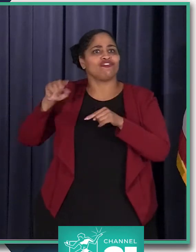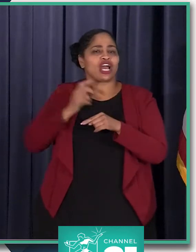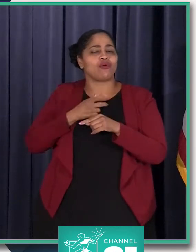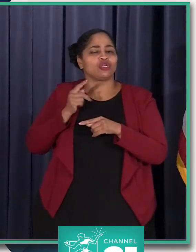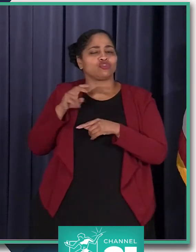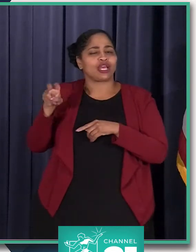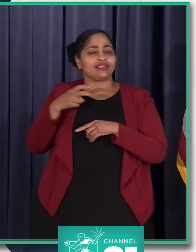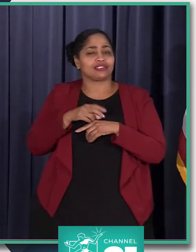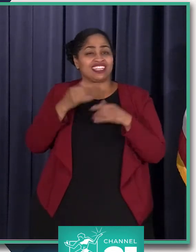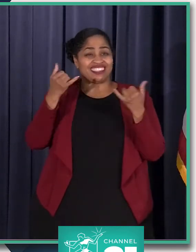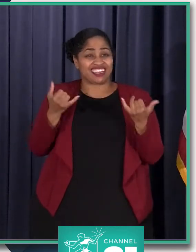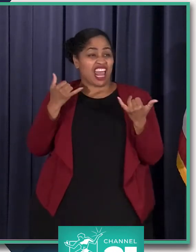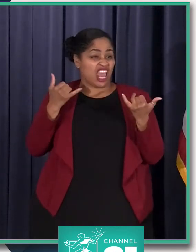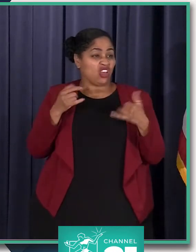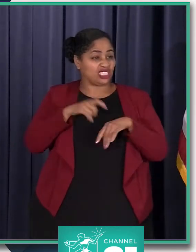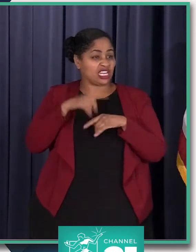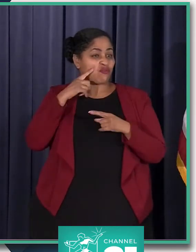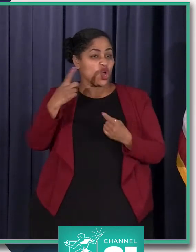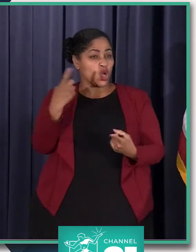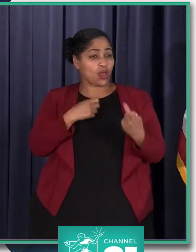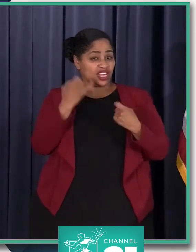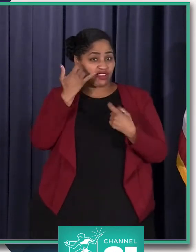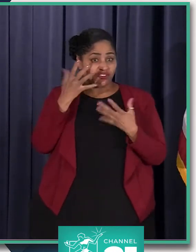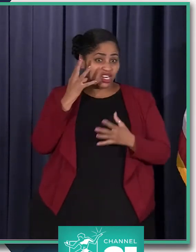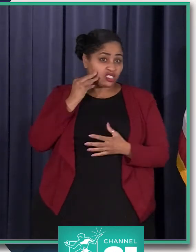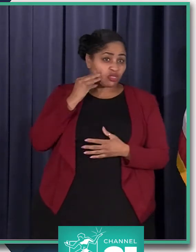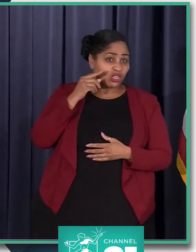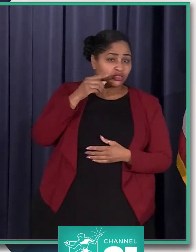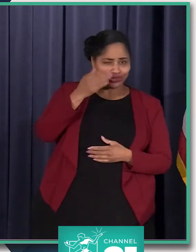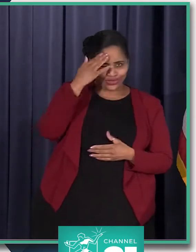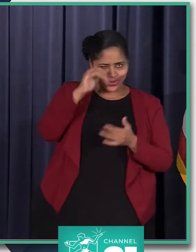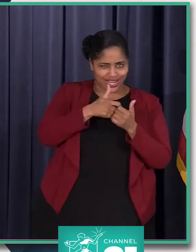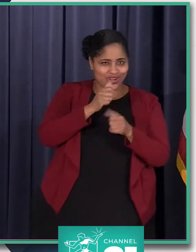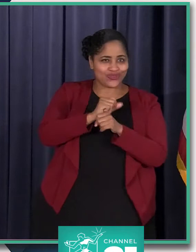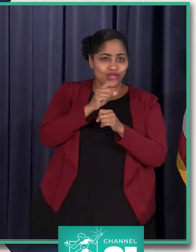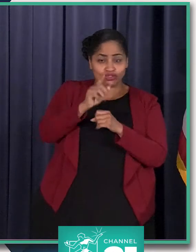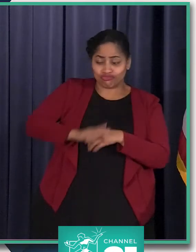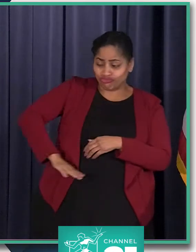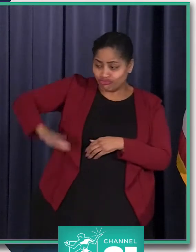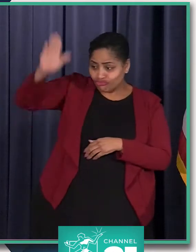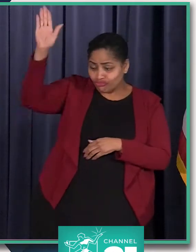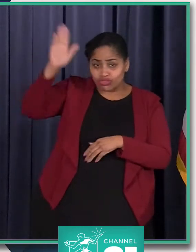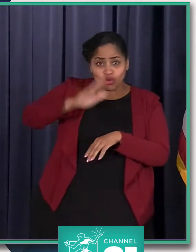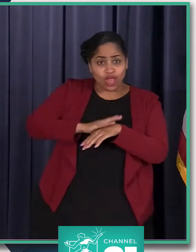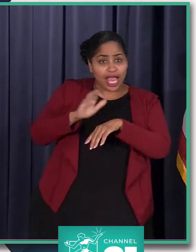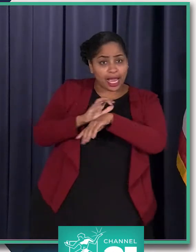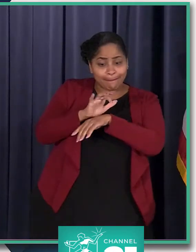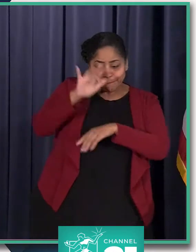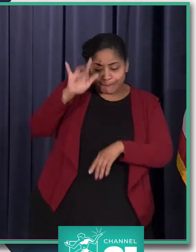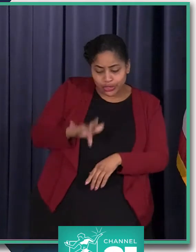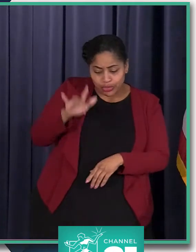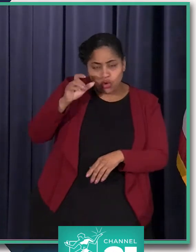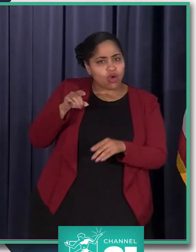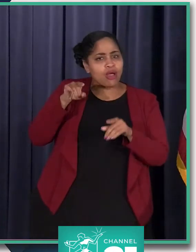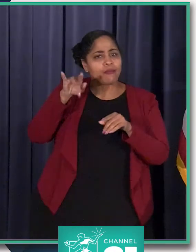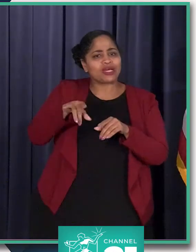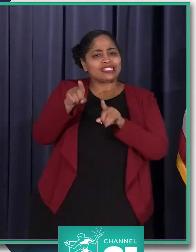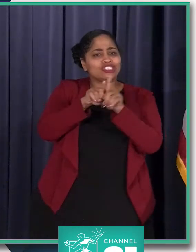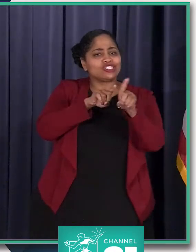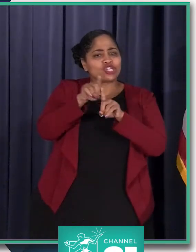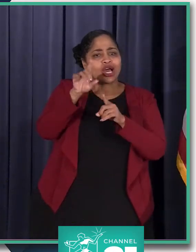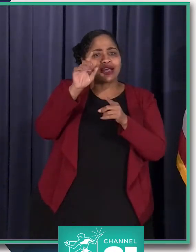If you've done this before, you know how it works, but you raise your hand on your computer or press *9 on your